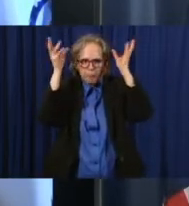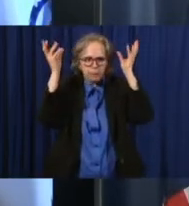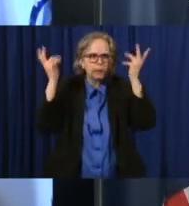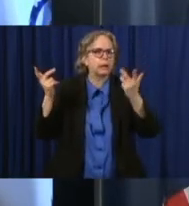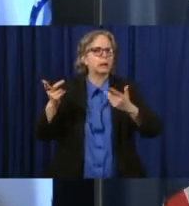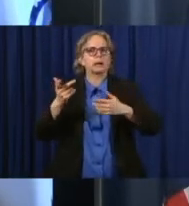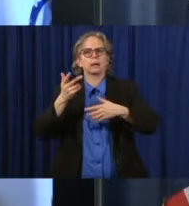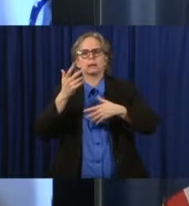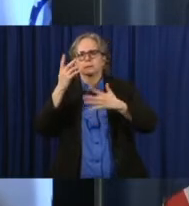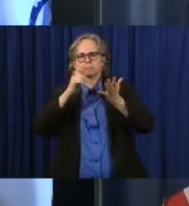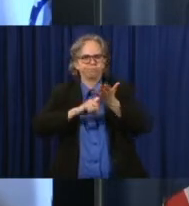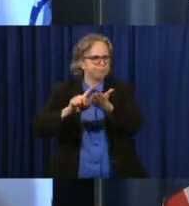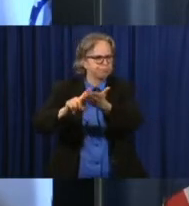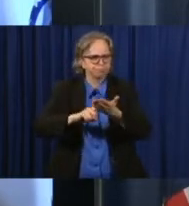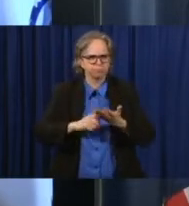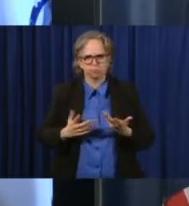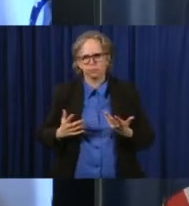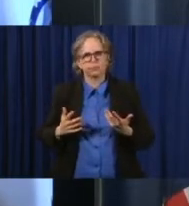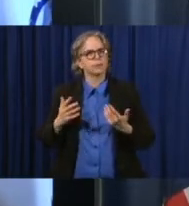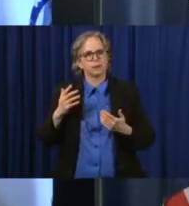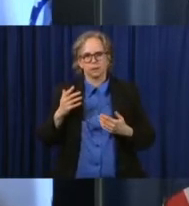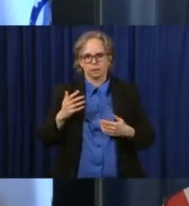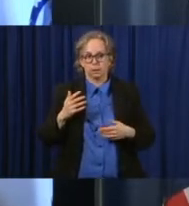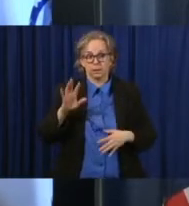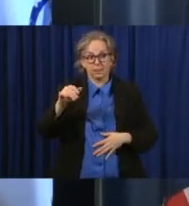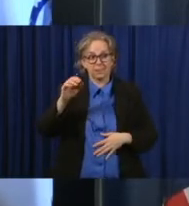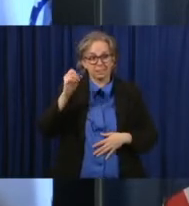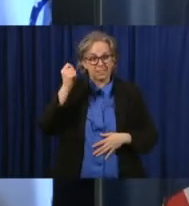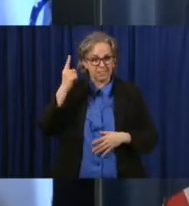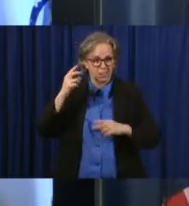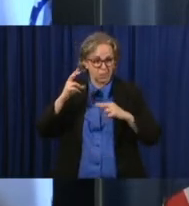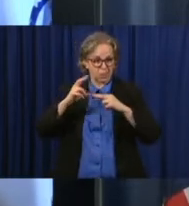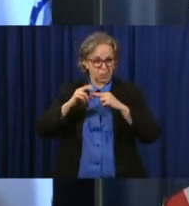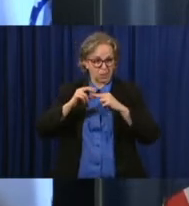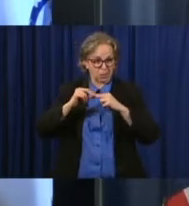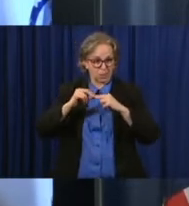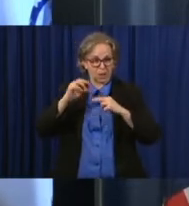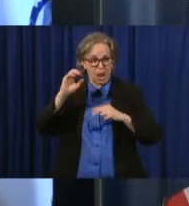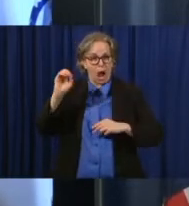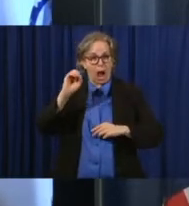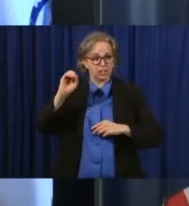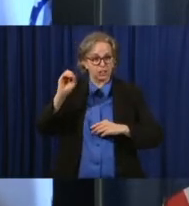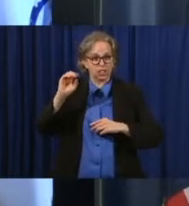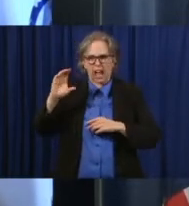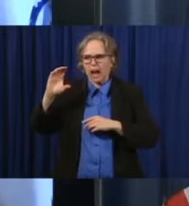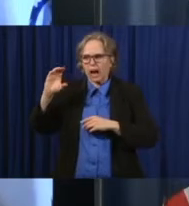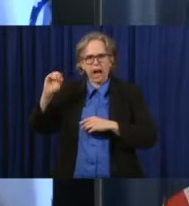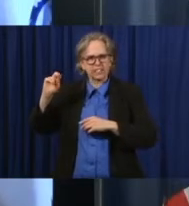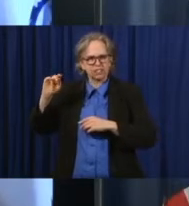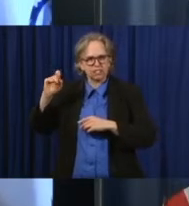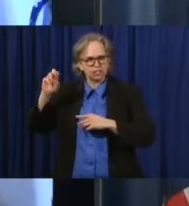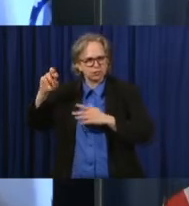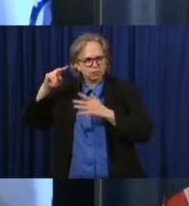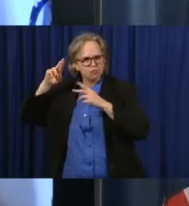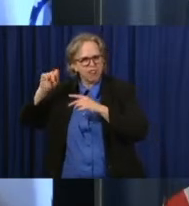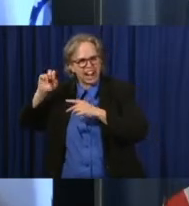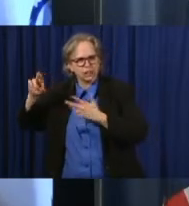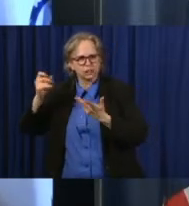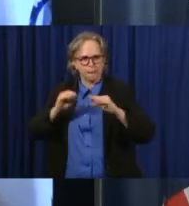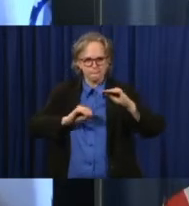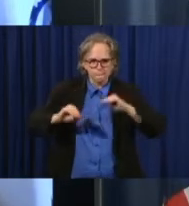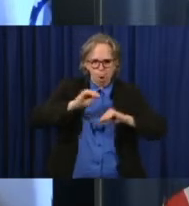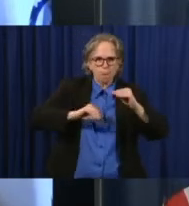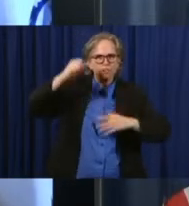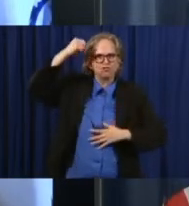like oxygen concentrators and mobile showers so that we can use non-traditional housing